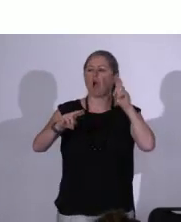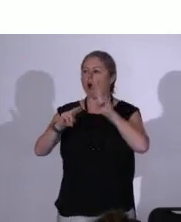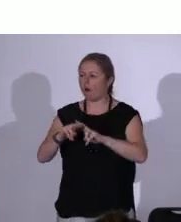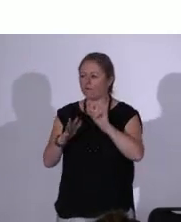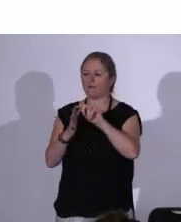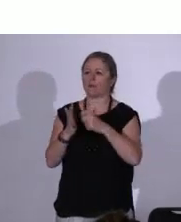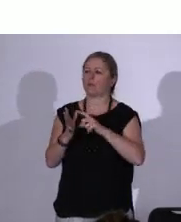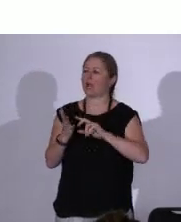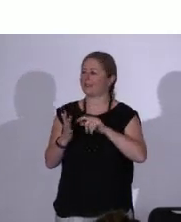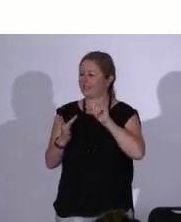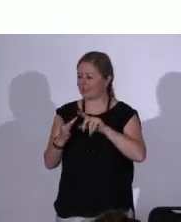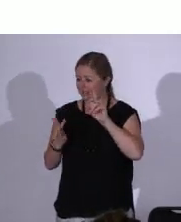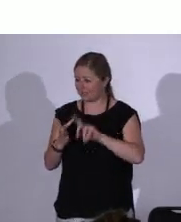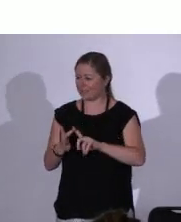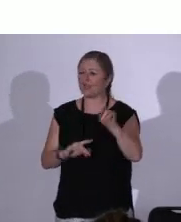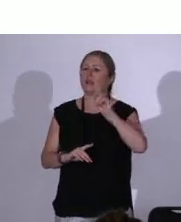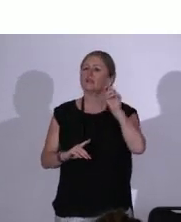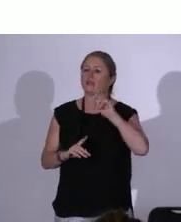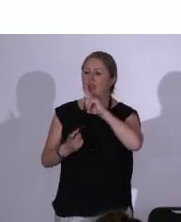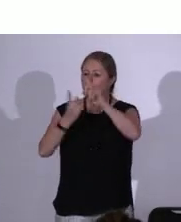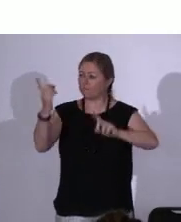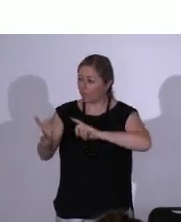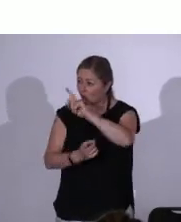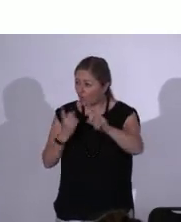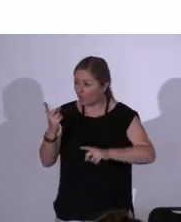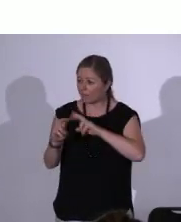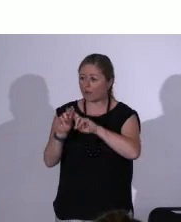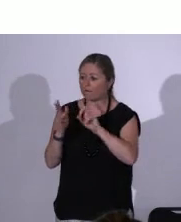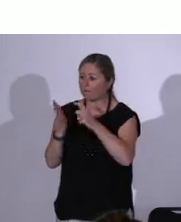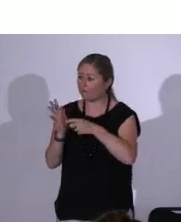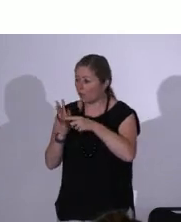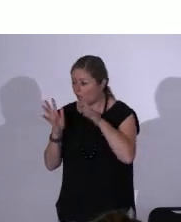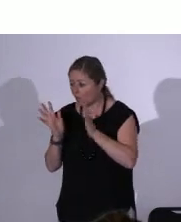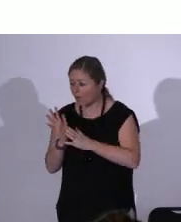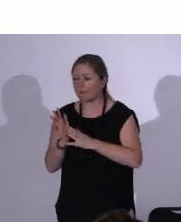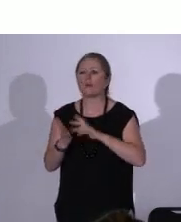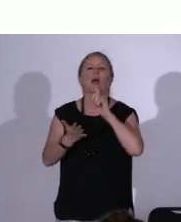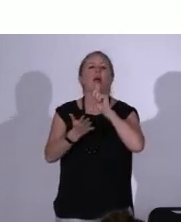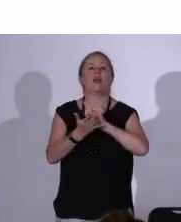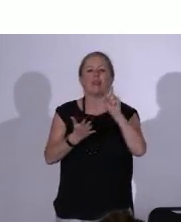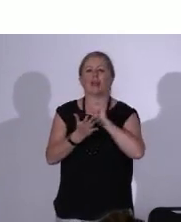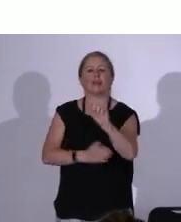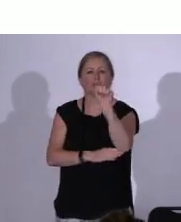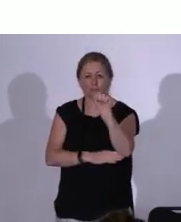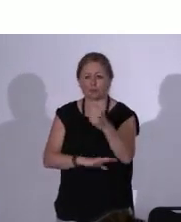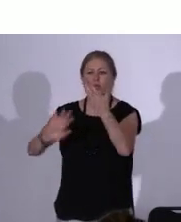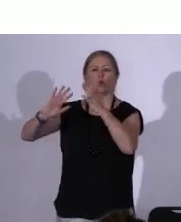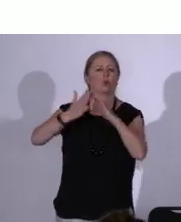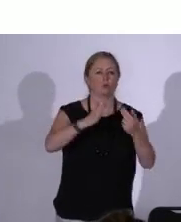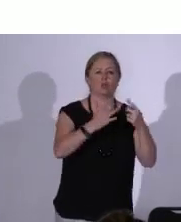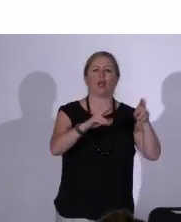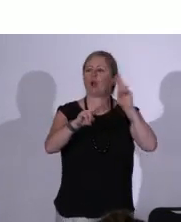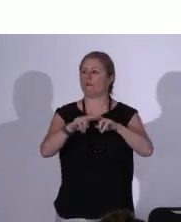is a forum. But what happens after today, that is what becomes the community of practice, when we create those networks and when we all come